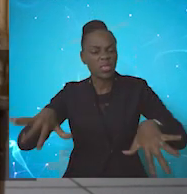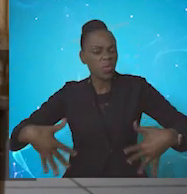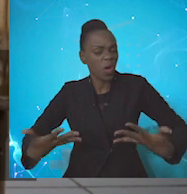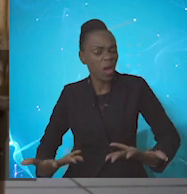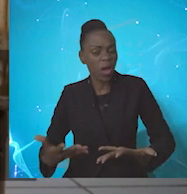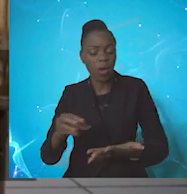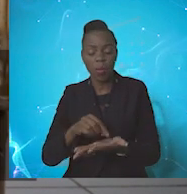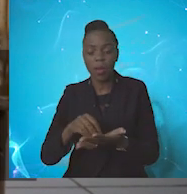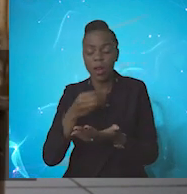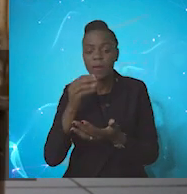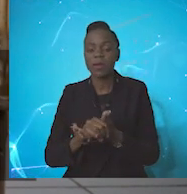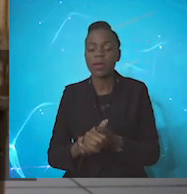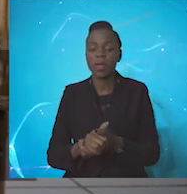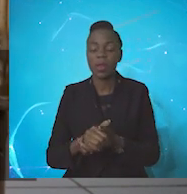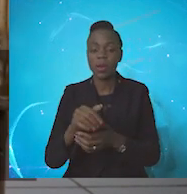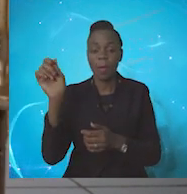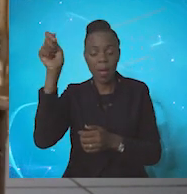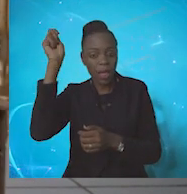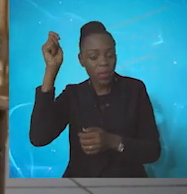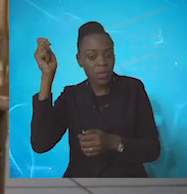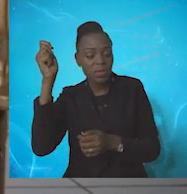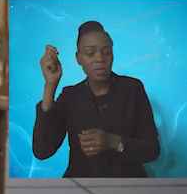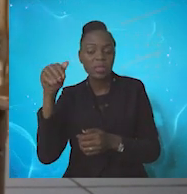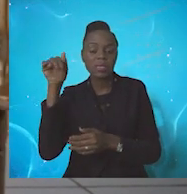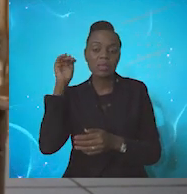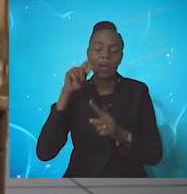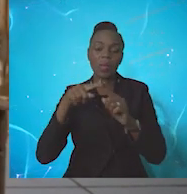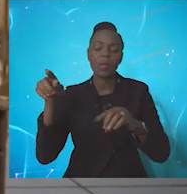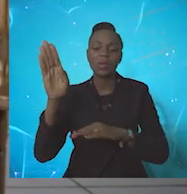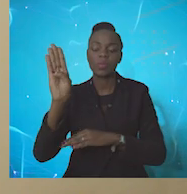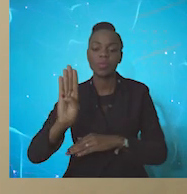Zimbabwe, Uganda, and Botswana. Okay. So